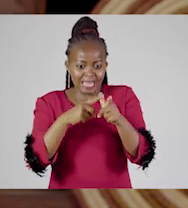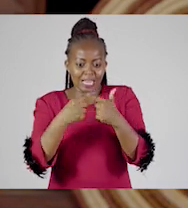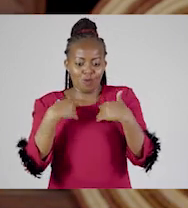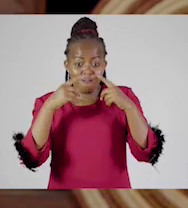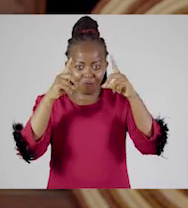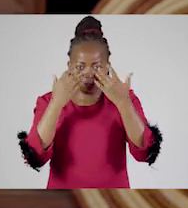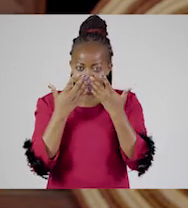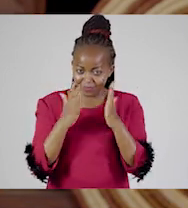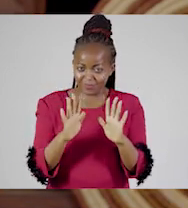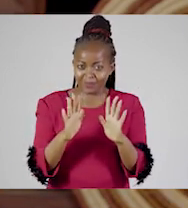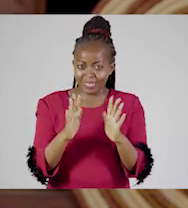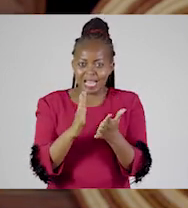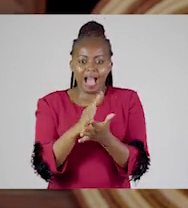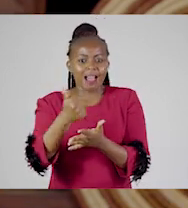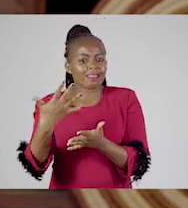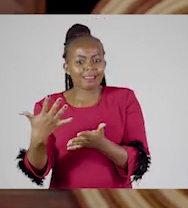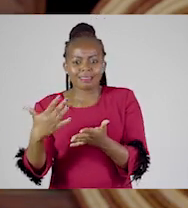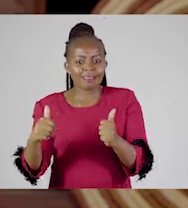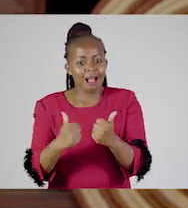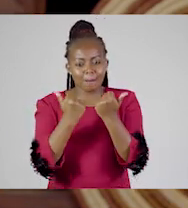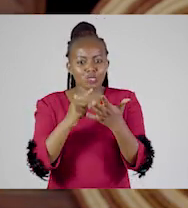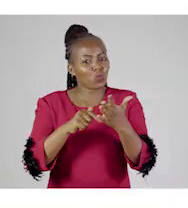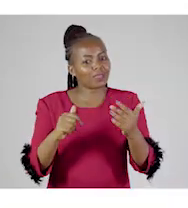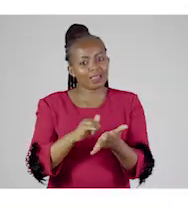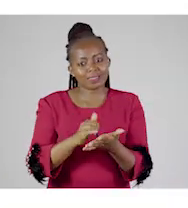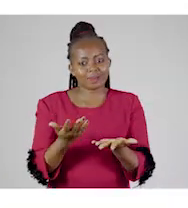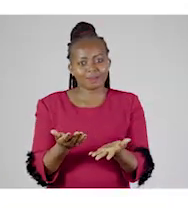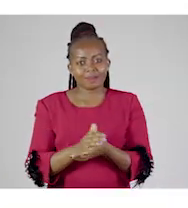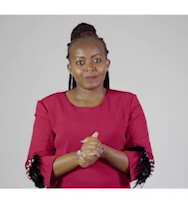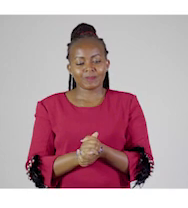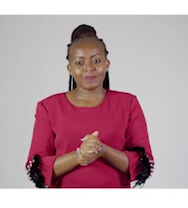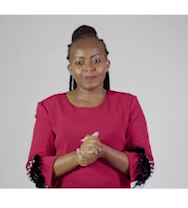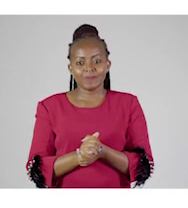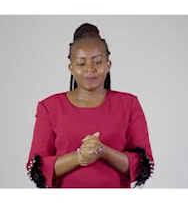we've taken them, something else happens. What's that?